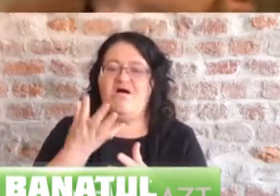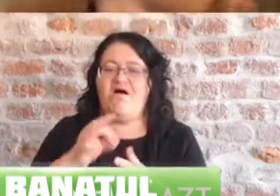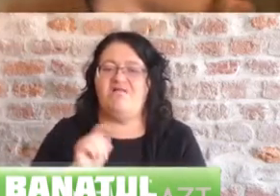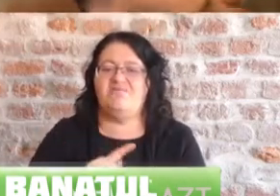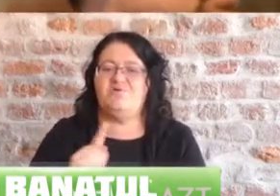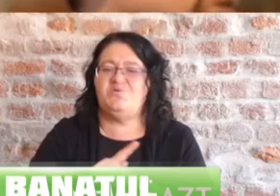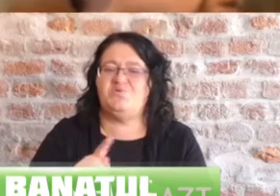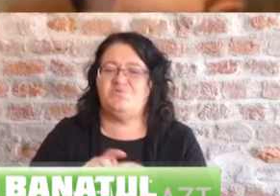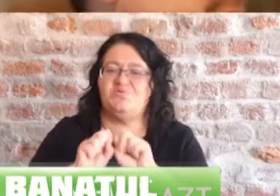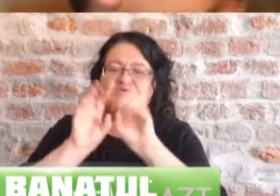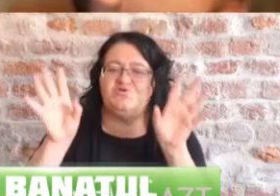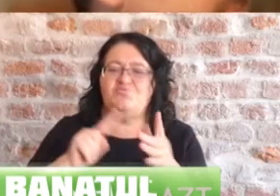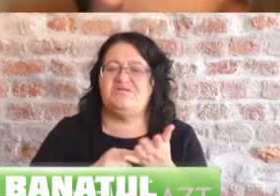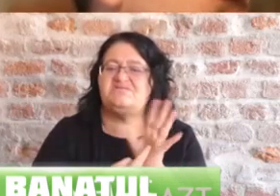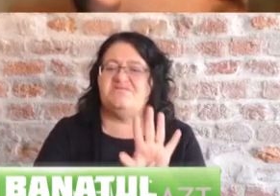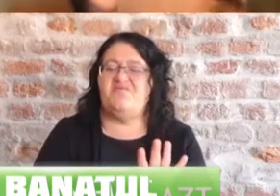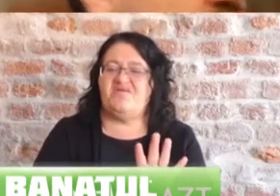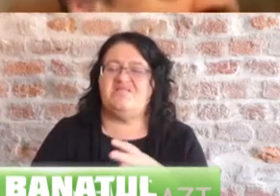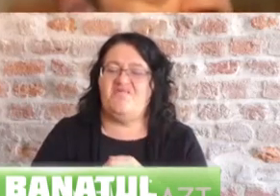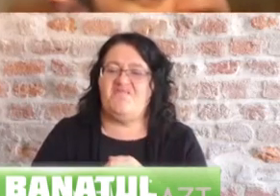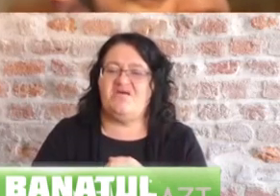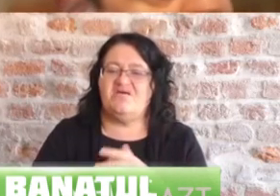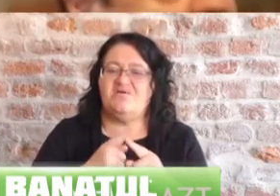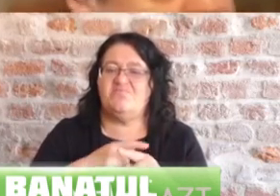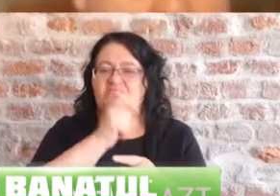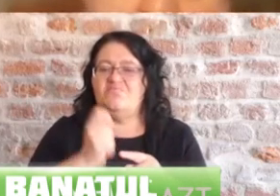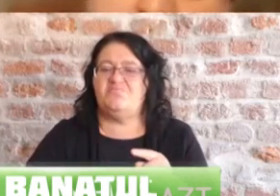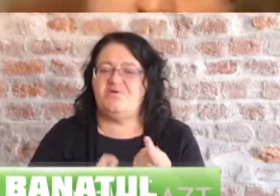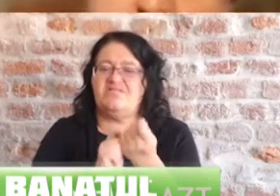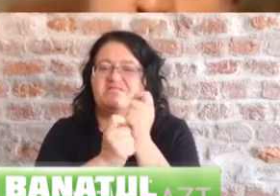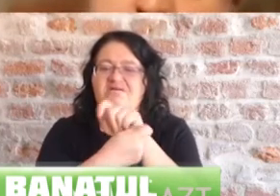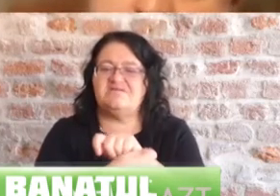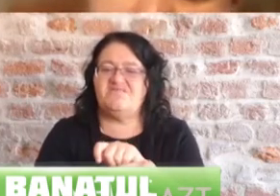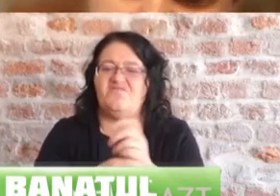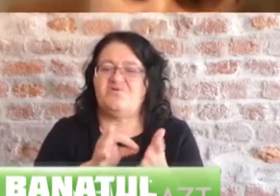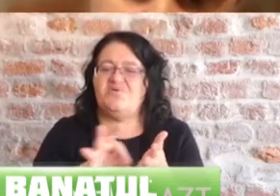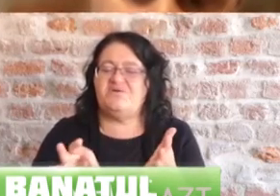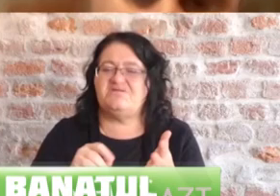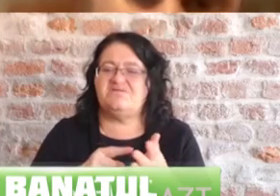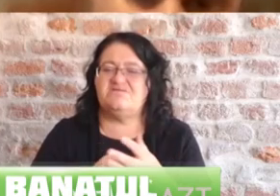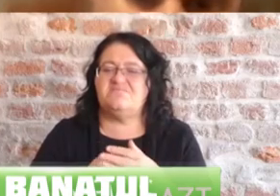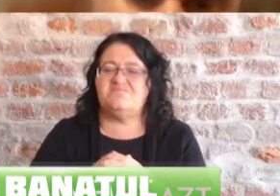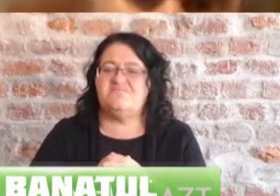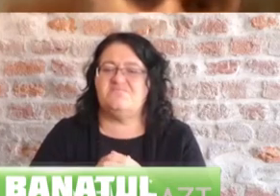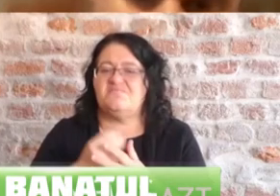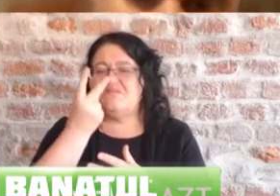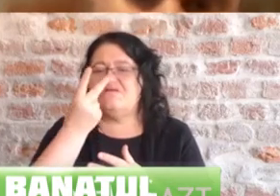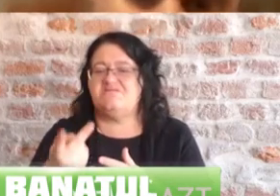to highlight their significance. The project's transformative vision doesn't